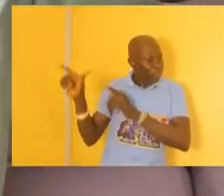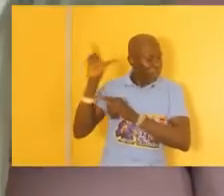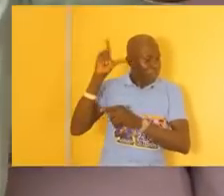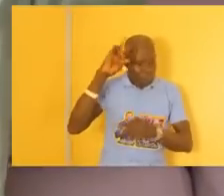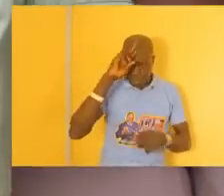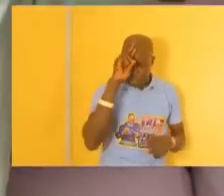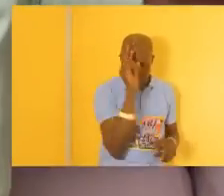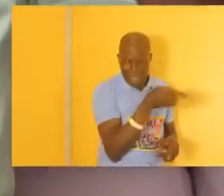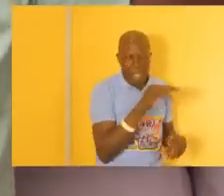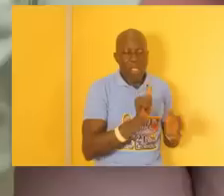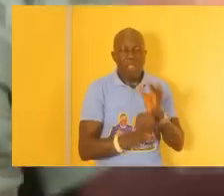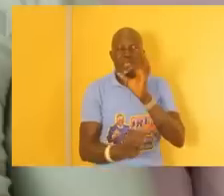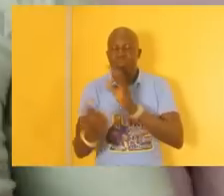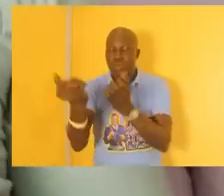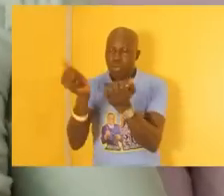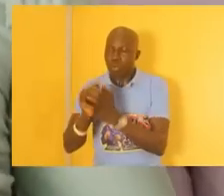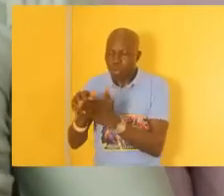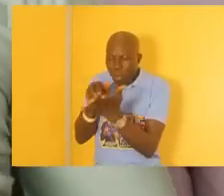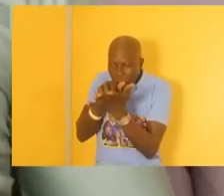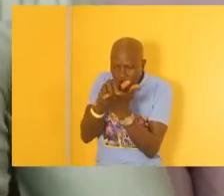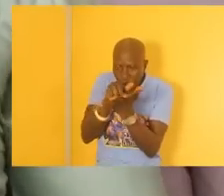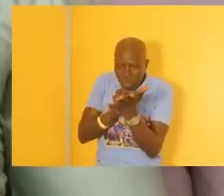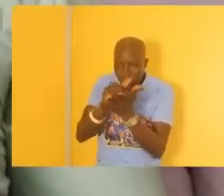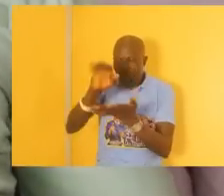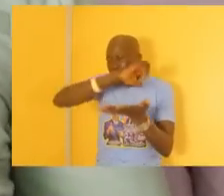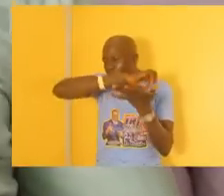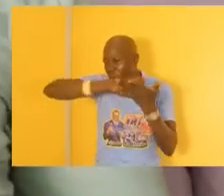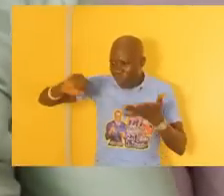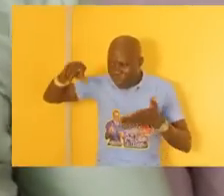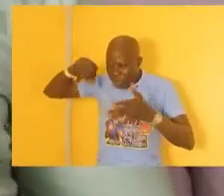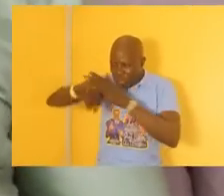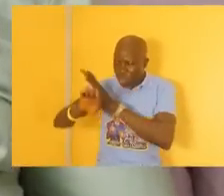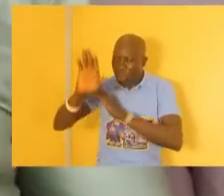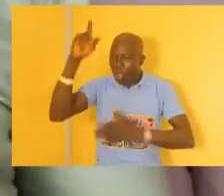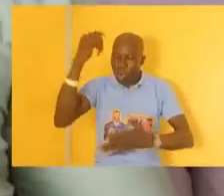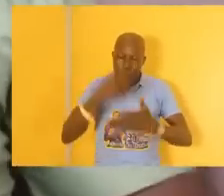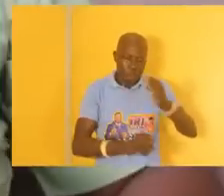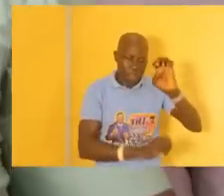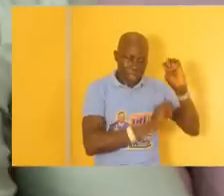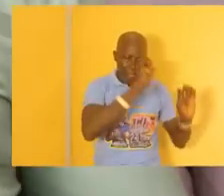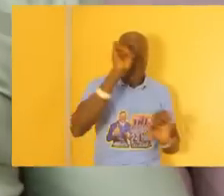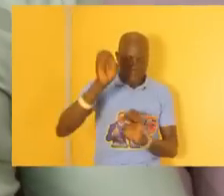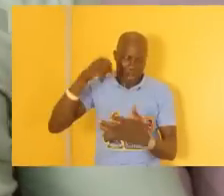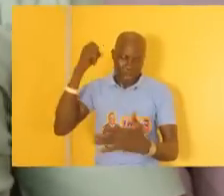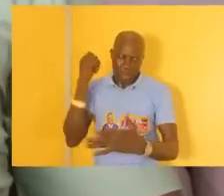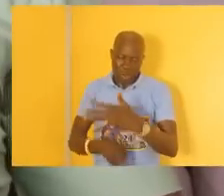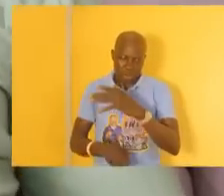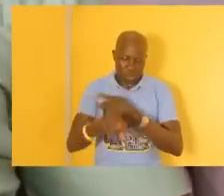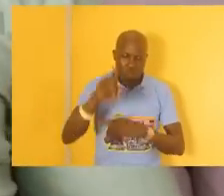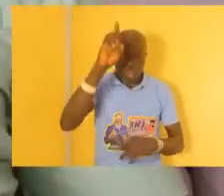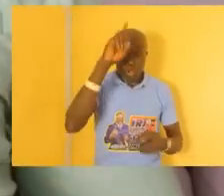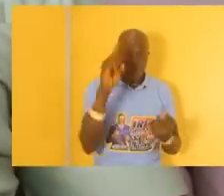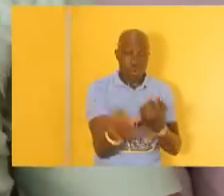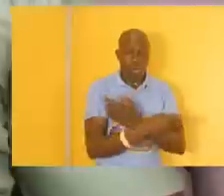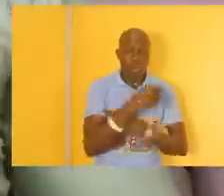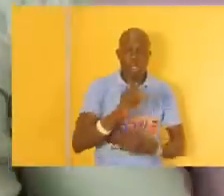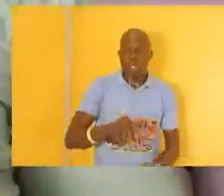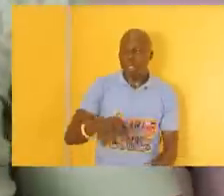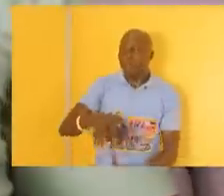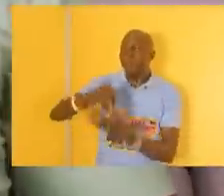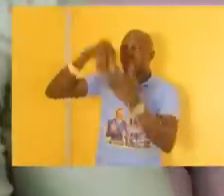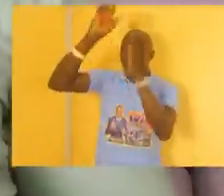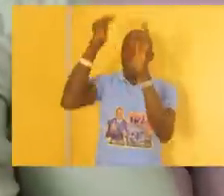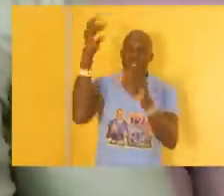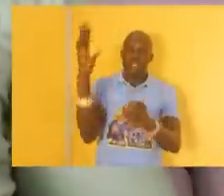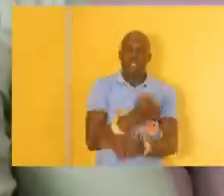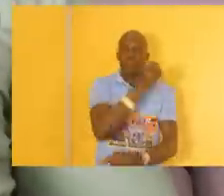month. I'll be announcing from the beginning that you should take leave in your office. So from